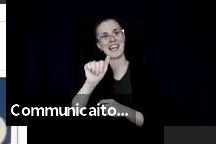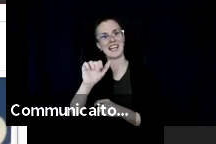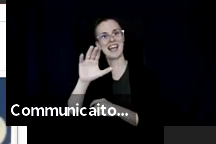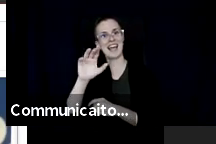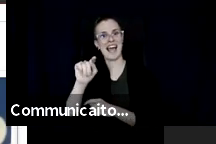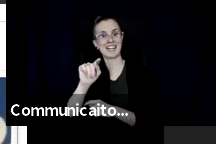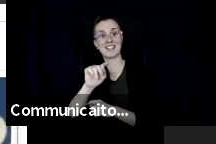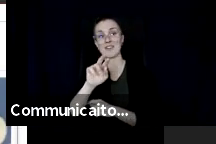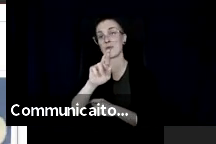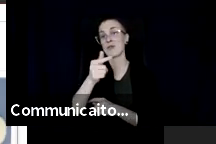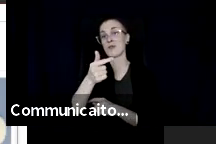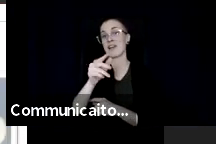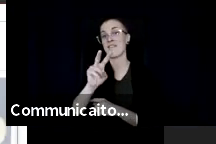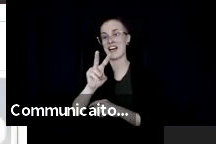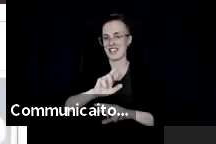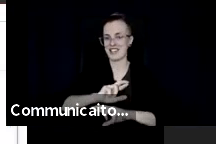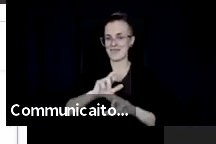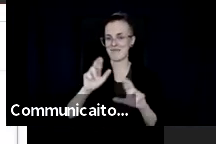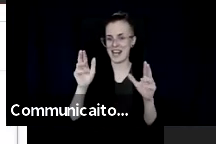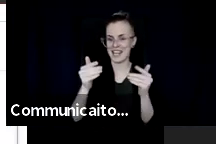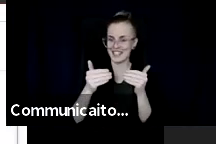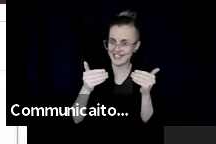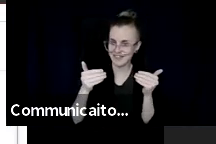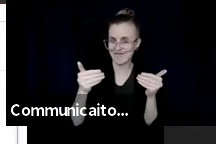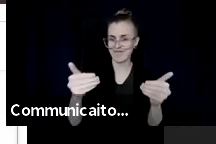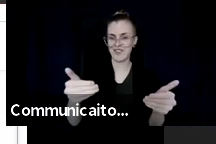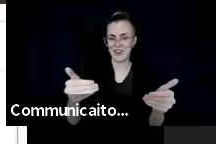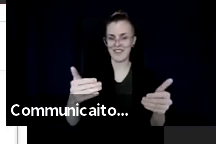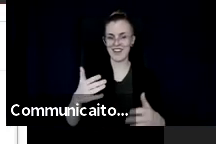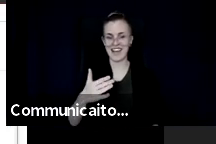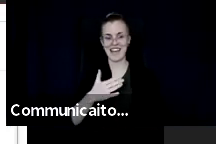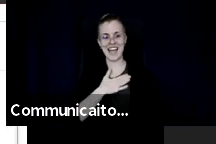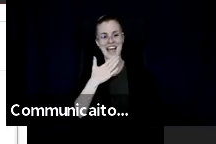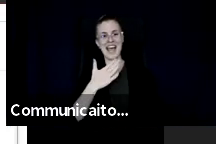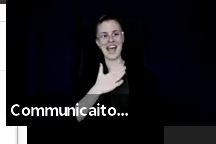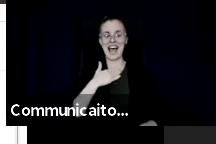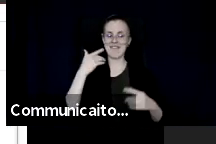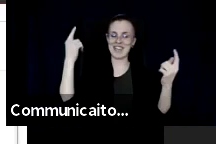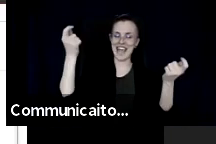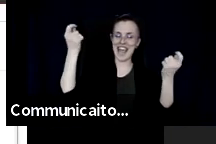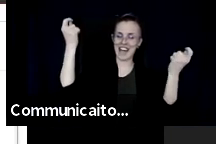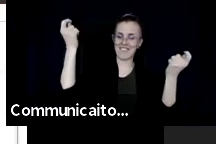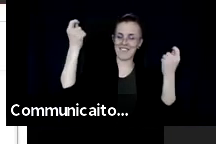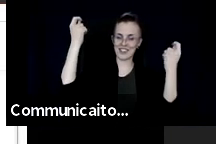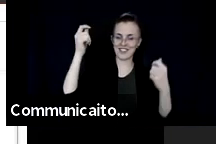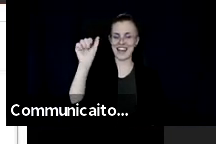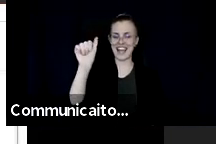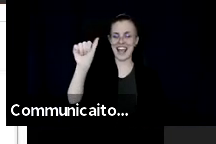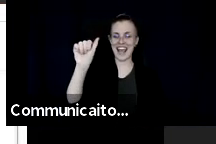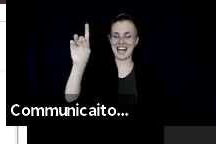move forward as well. Happy anniversary, ADA!